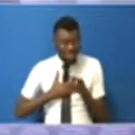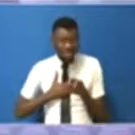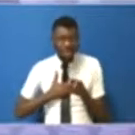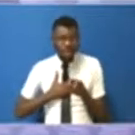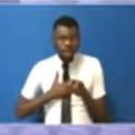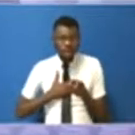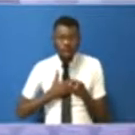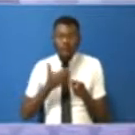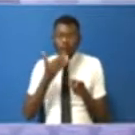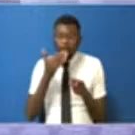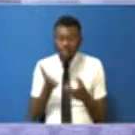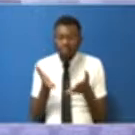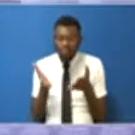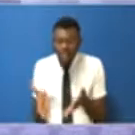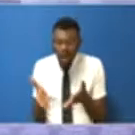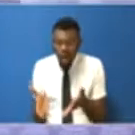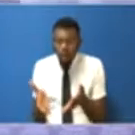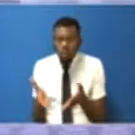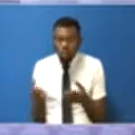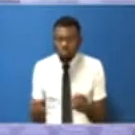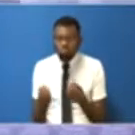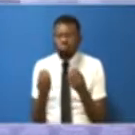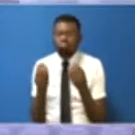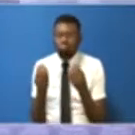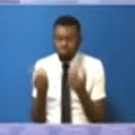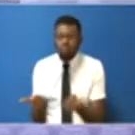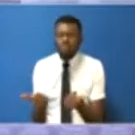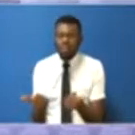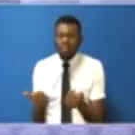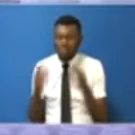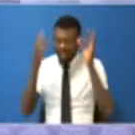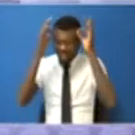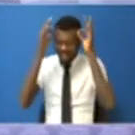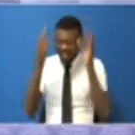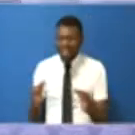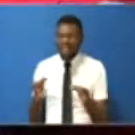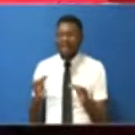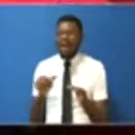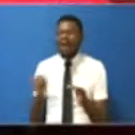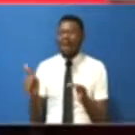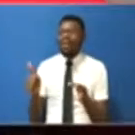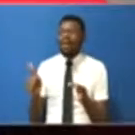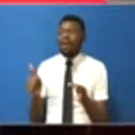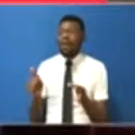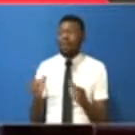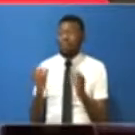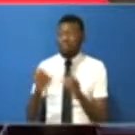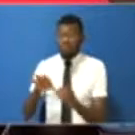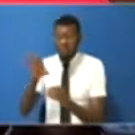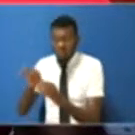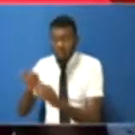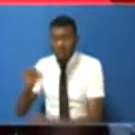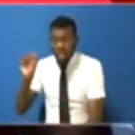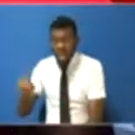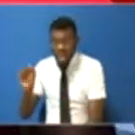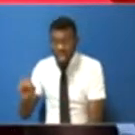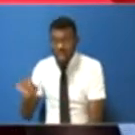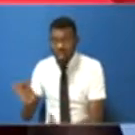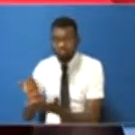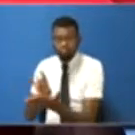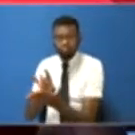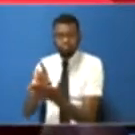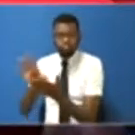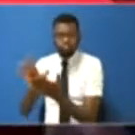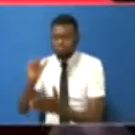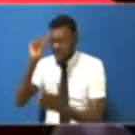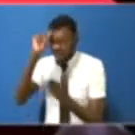position on the flow and then let others make the decision because if you vote yes to impeach a governor of course it shows your conflict